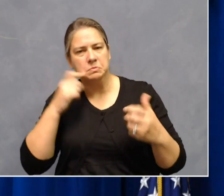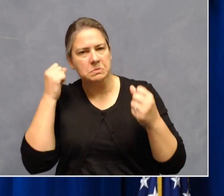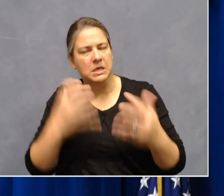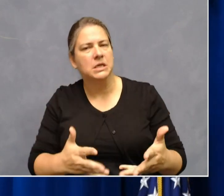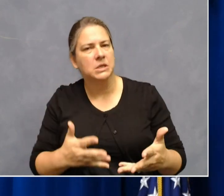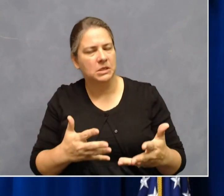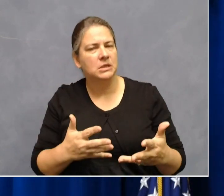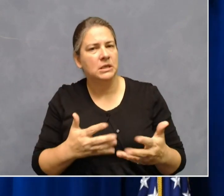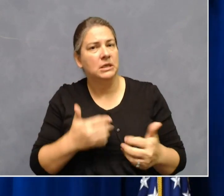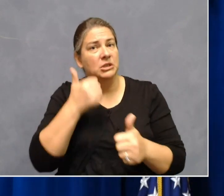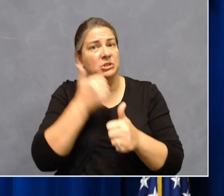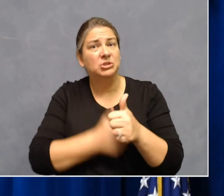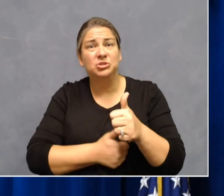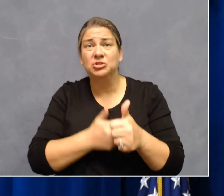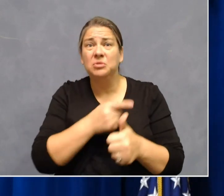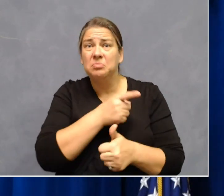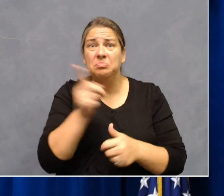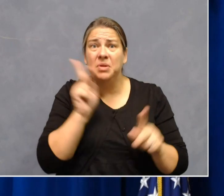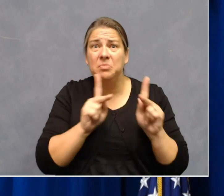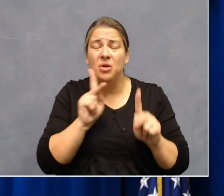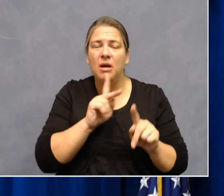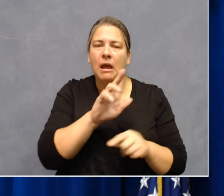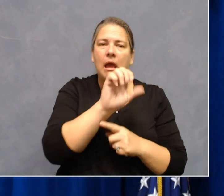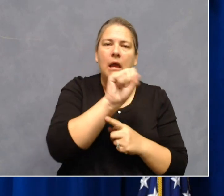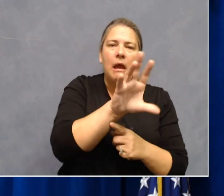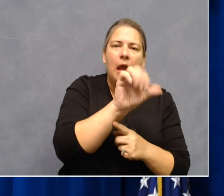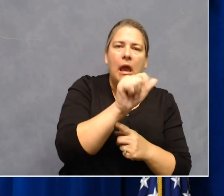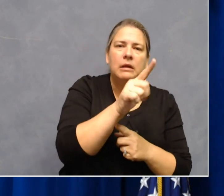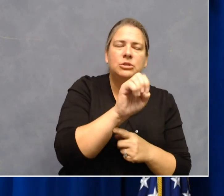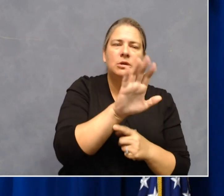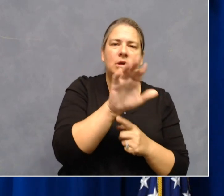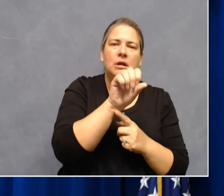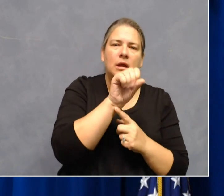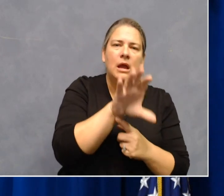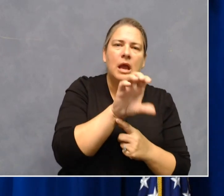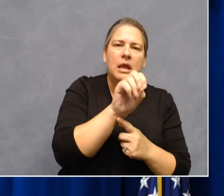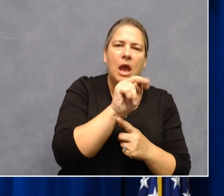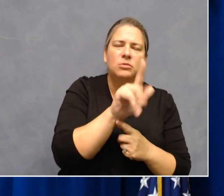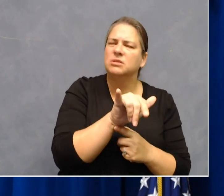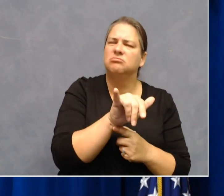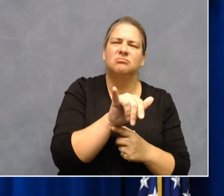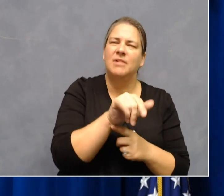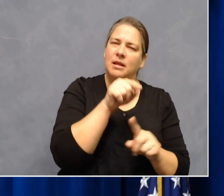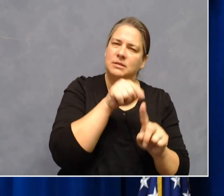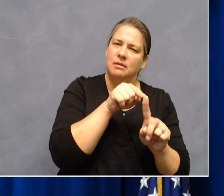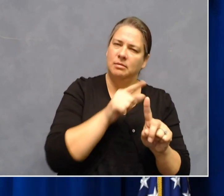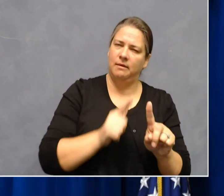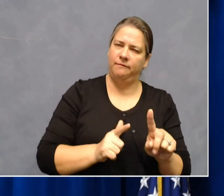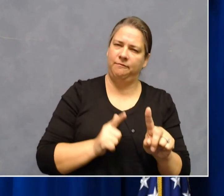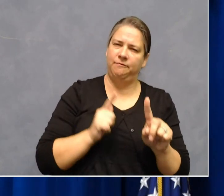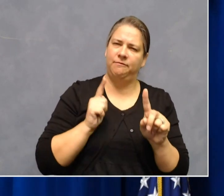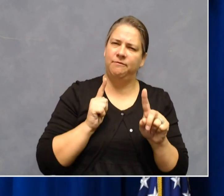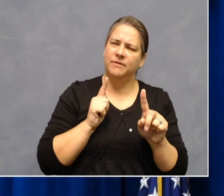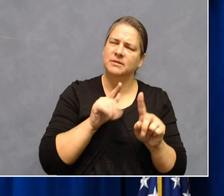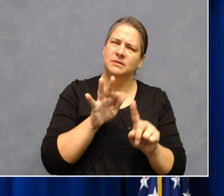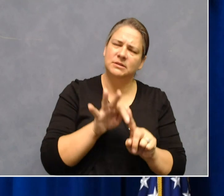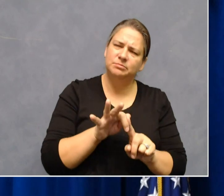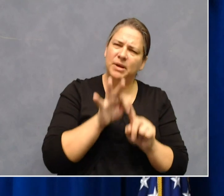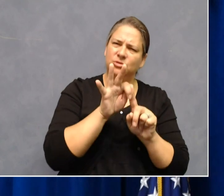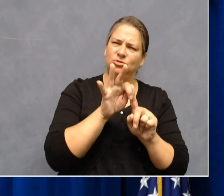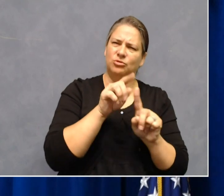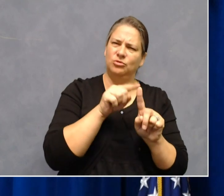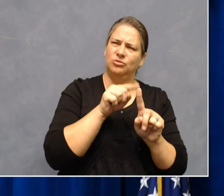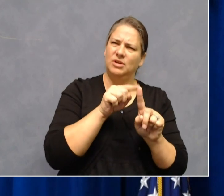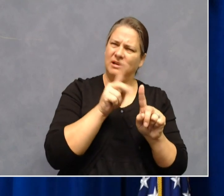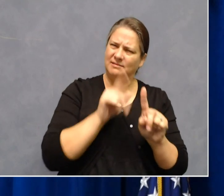is more than an age and a county. Each one is a special life, a special Kentuckian that we've lost. So let's make sure we lift